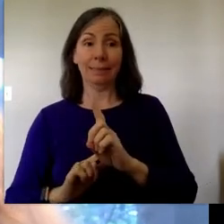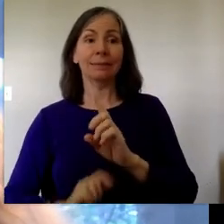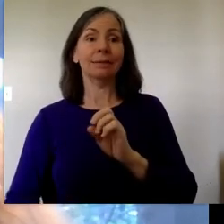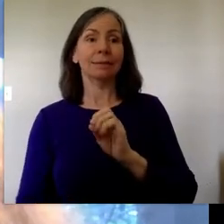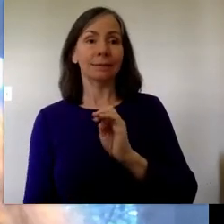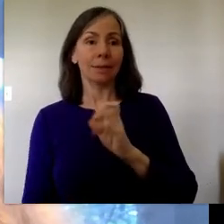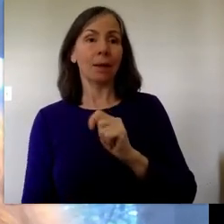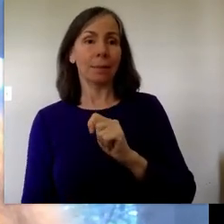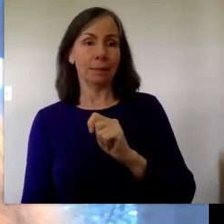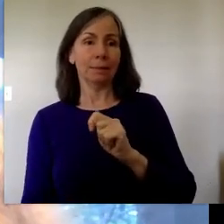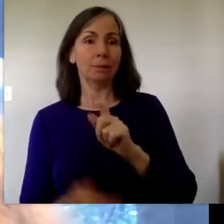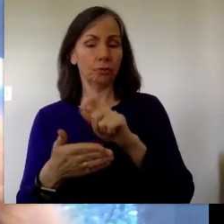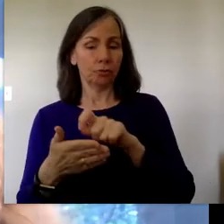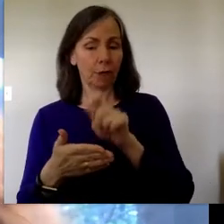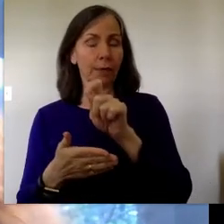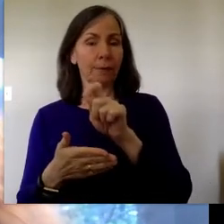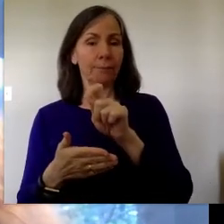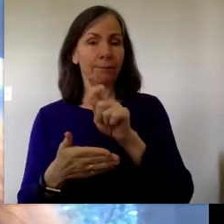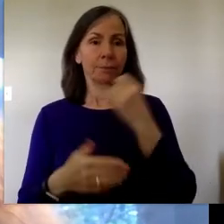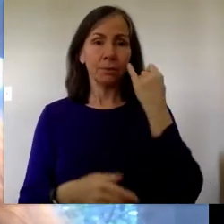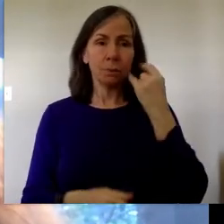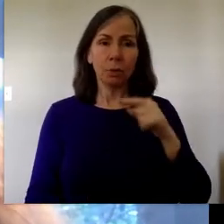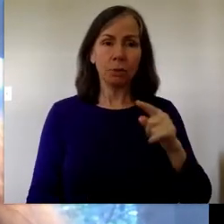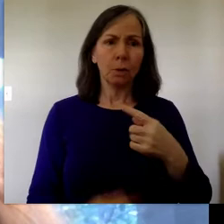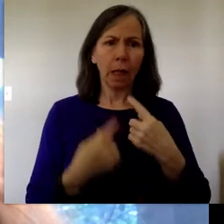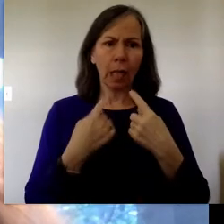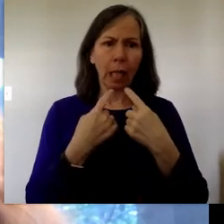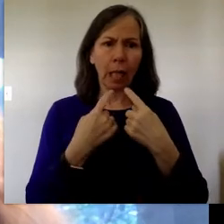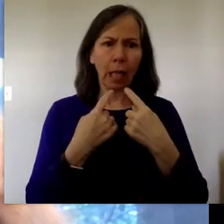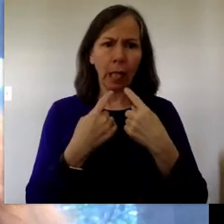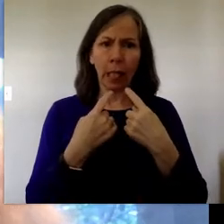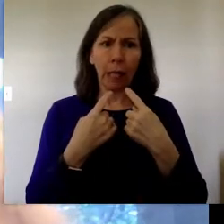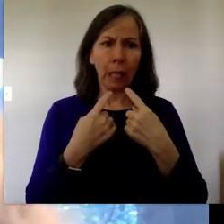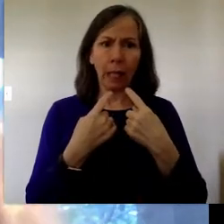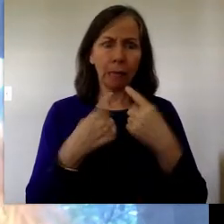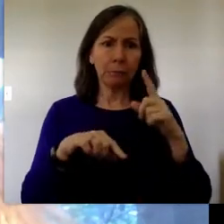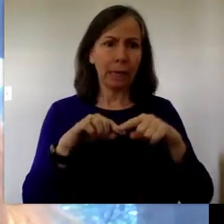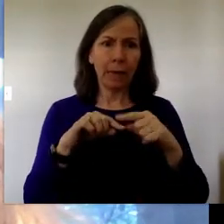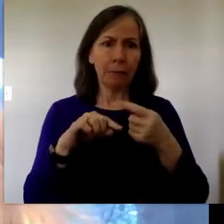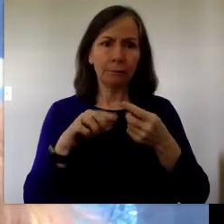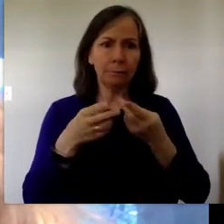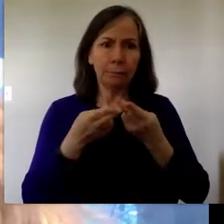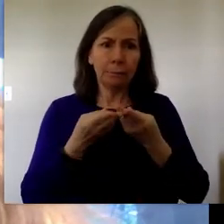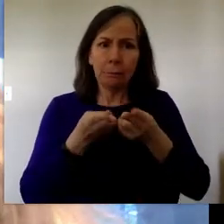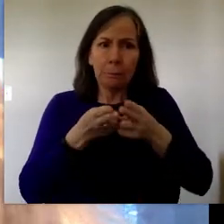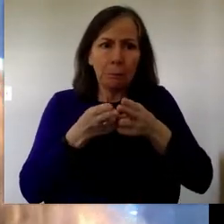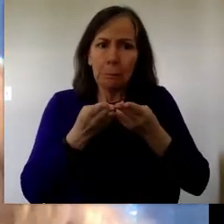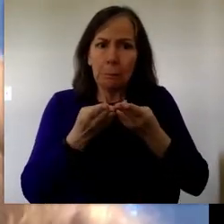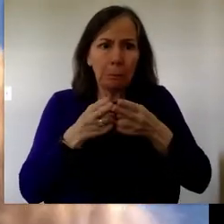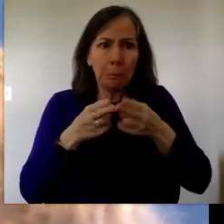can't roll your tongue, then you will click recessive.